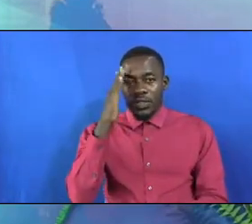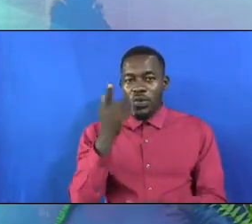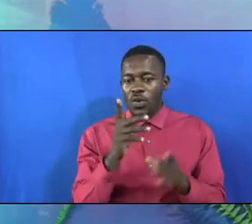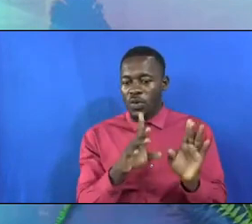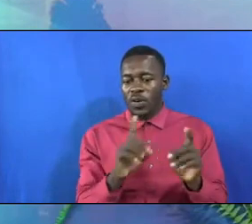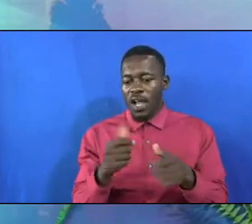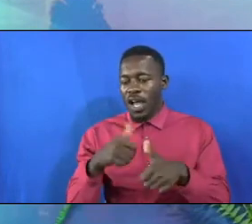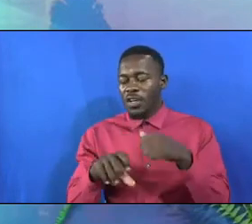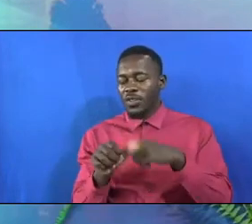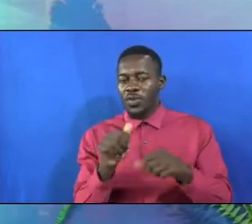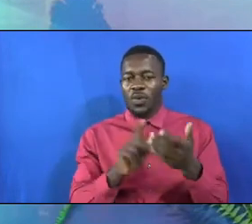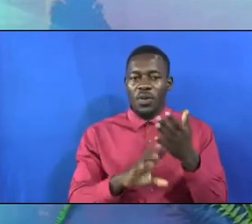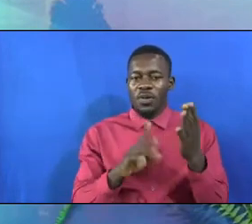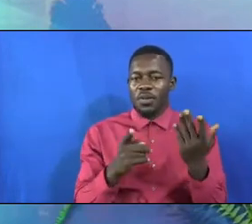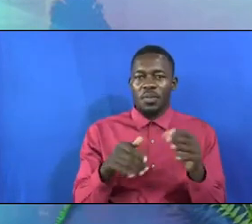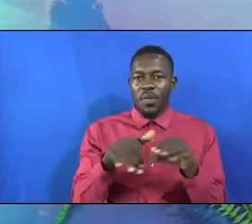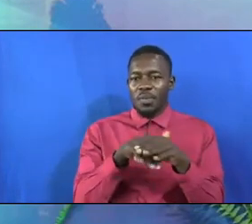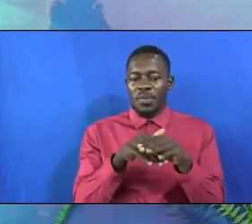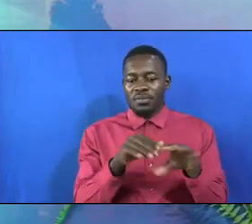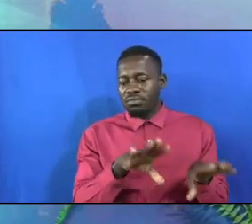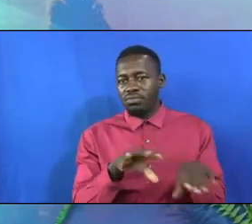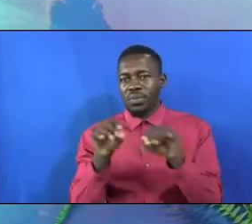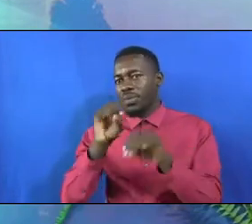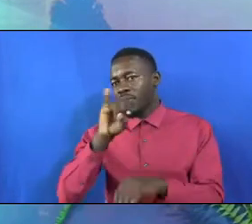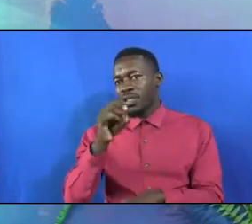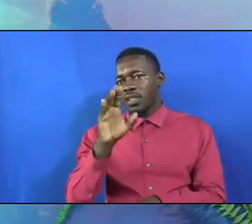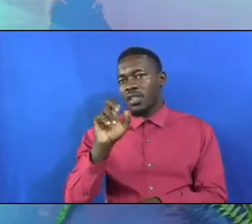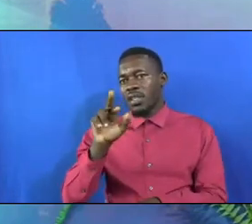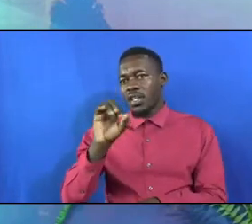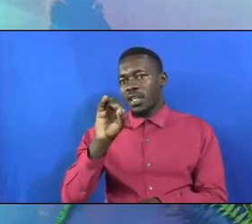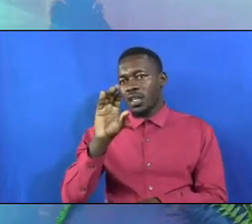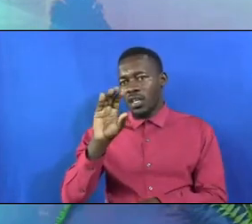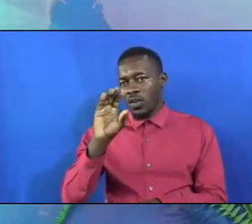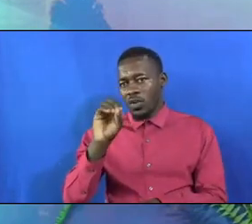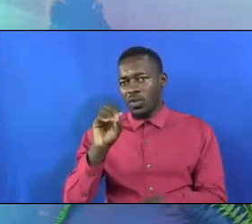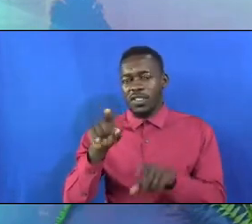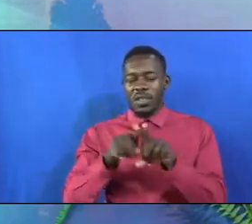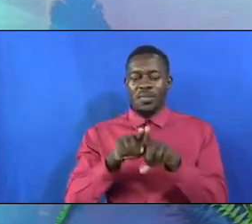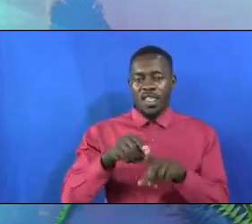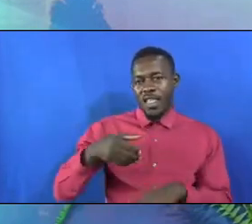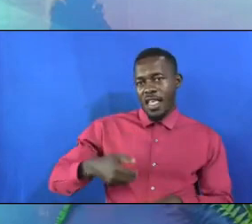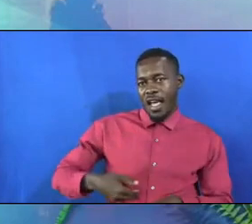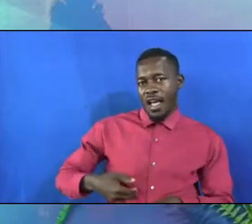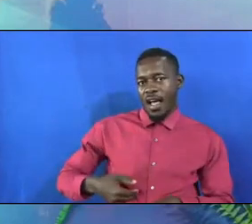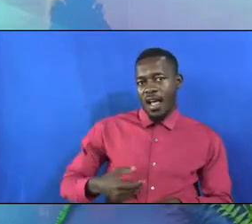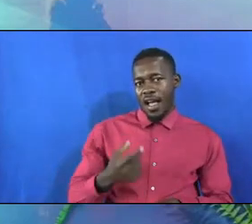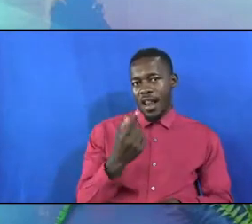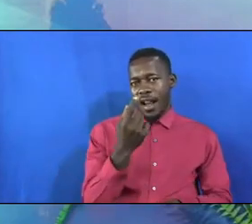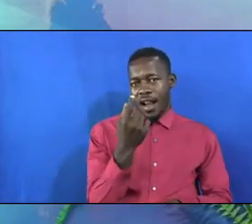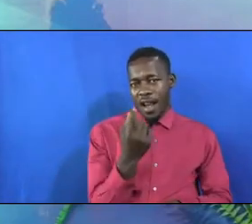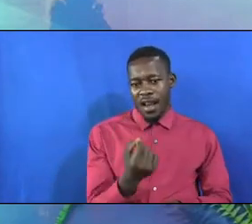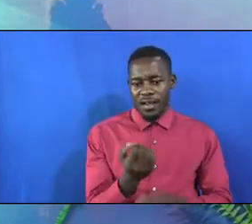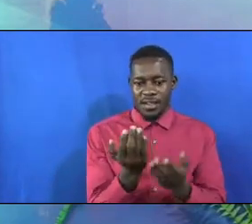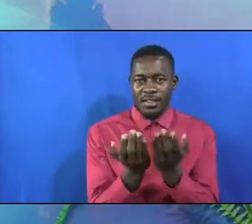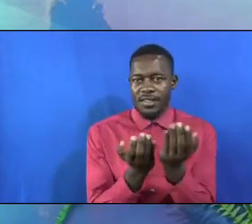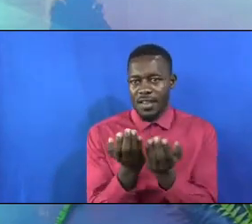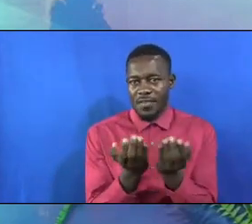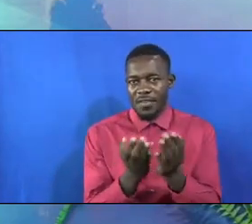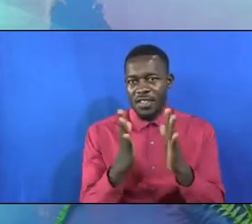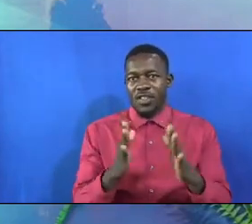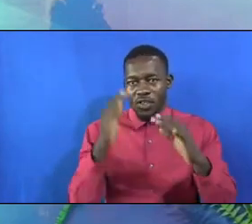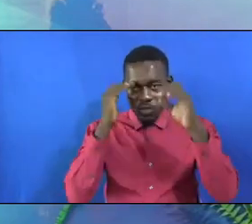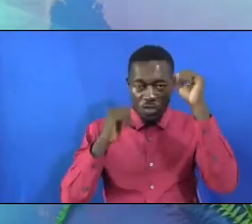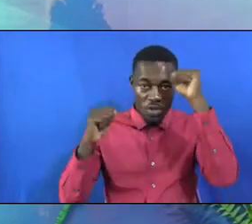who went to Jericho. And we talked about the young little maid of the great soldier Naaman.